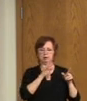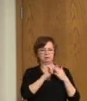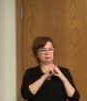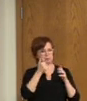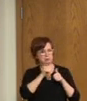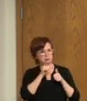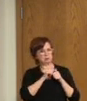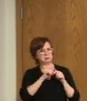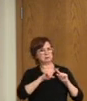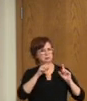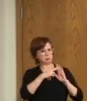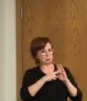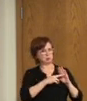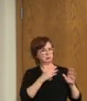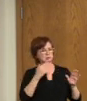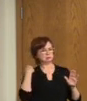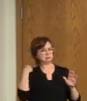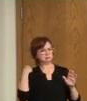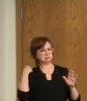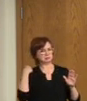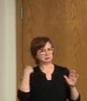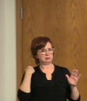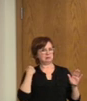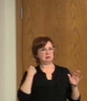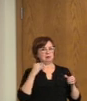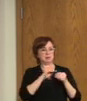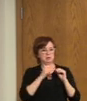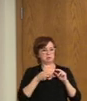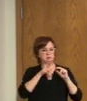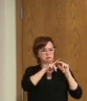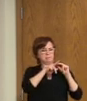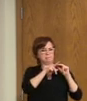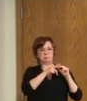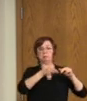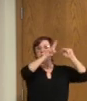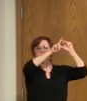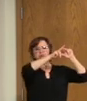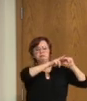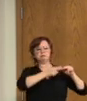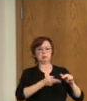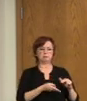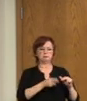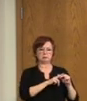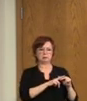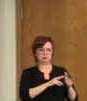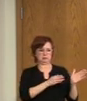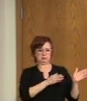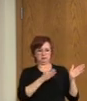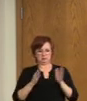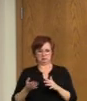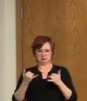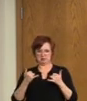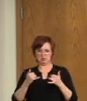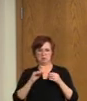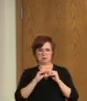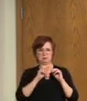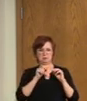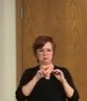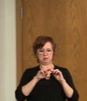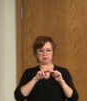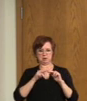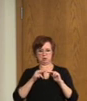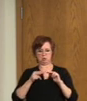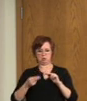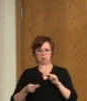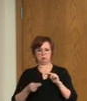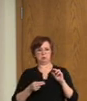that time, and we saw a bit of a spike but not too much. And now our case numbers, although they're coming down from a